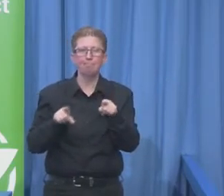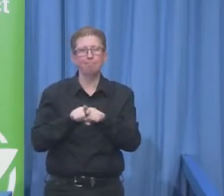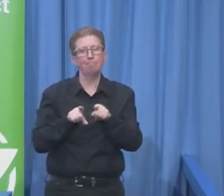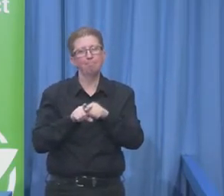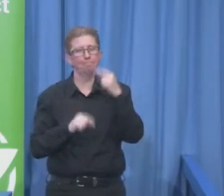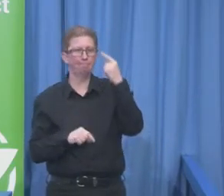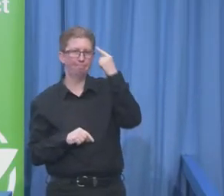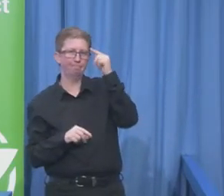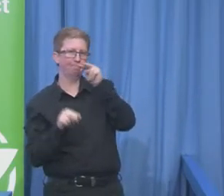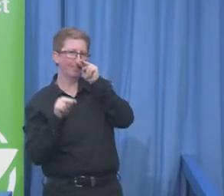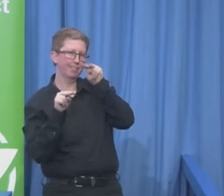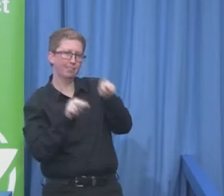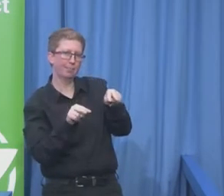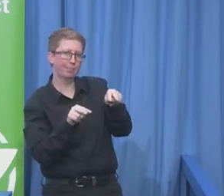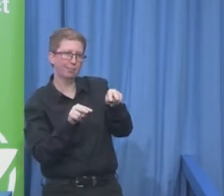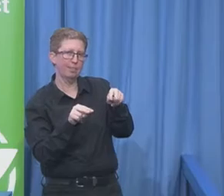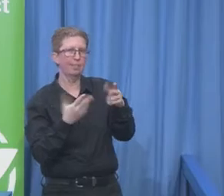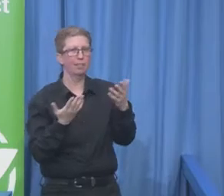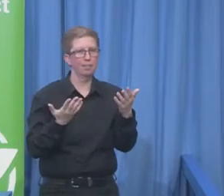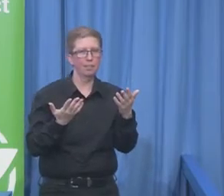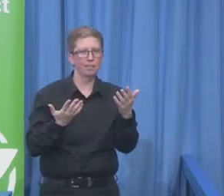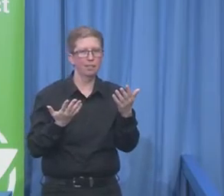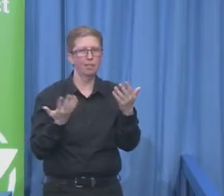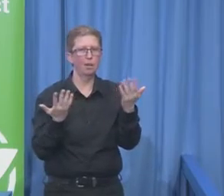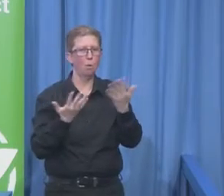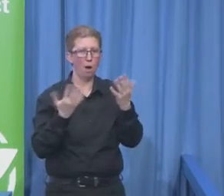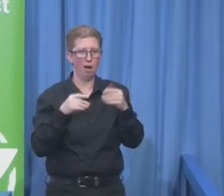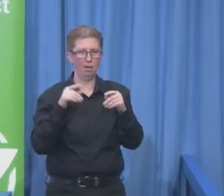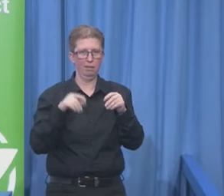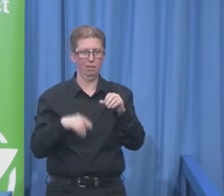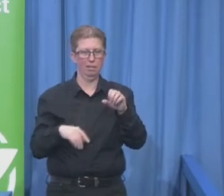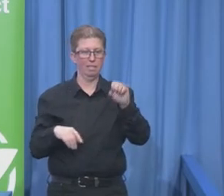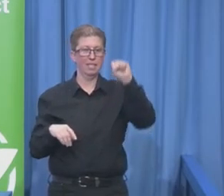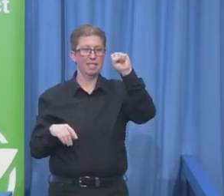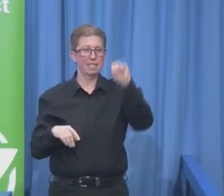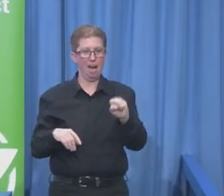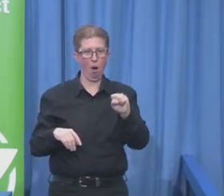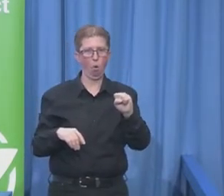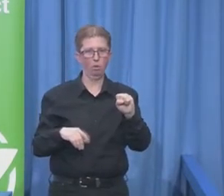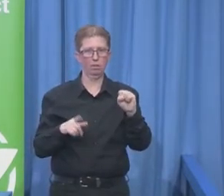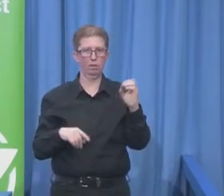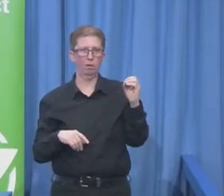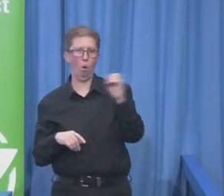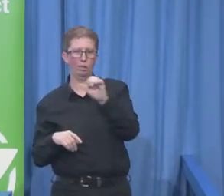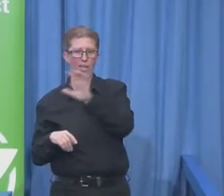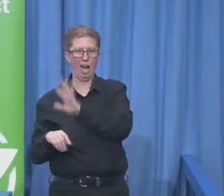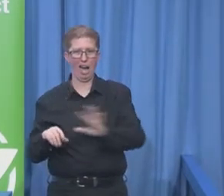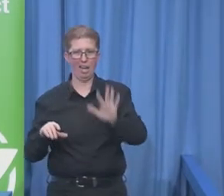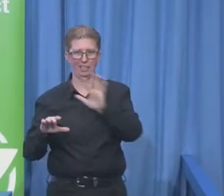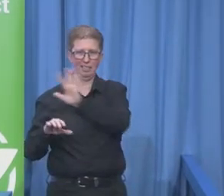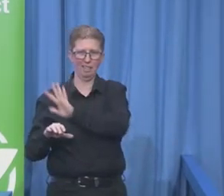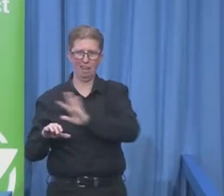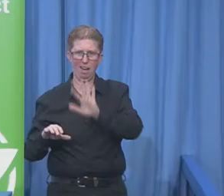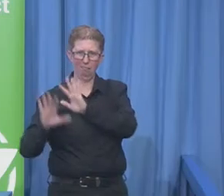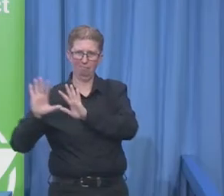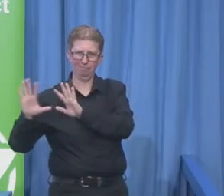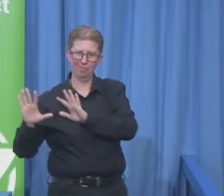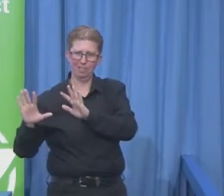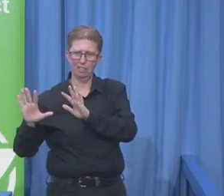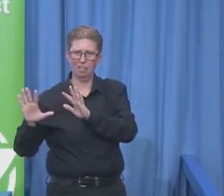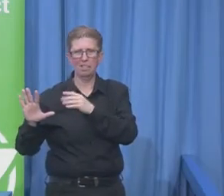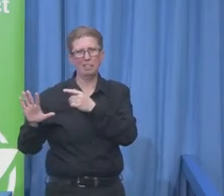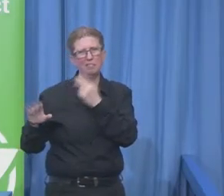Indian companies employ disabled people on third-party roles, not just disabled, all people on third-party roles. So we look at moving